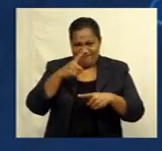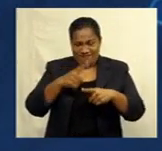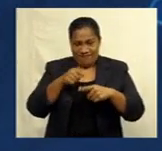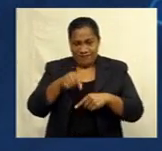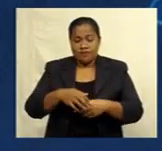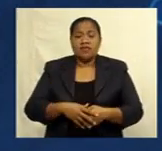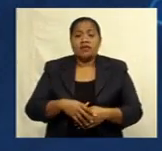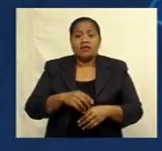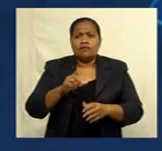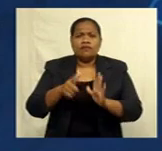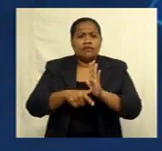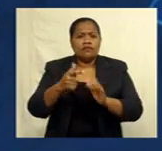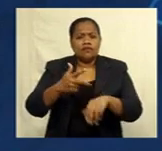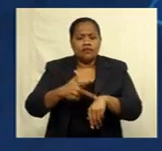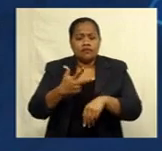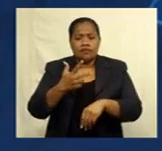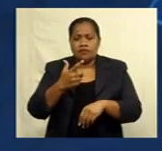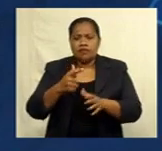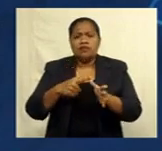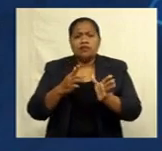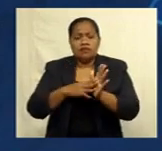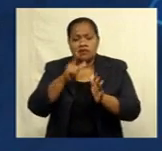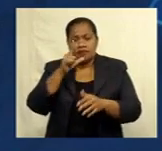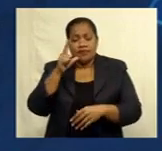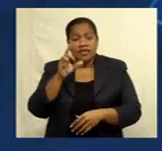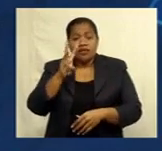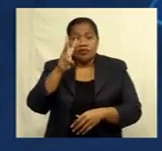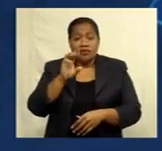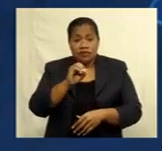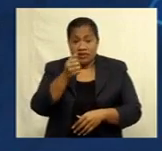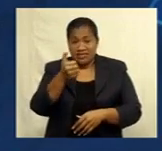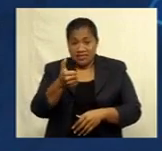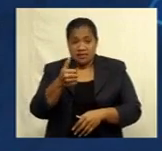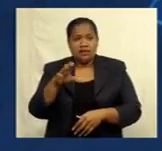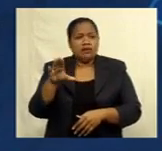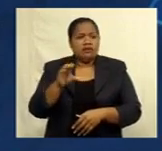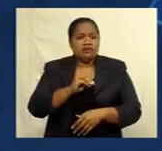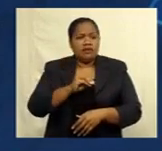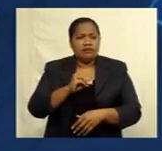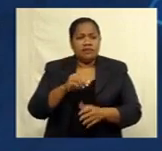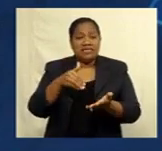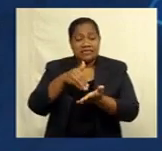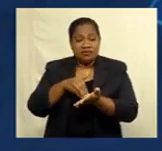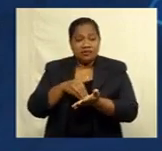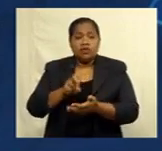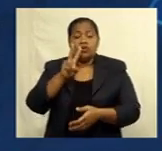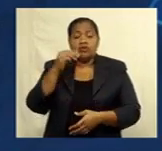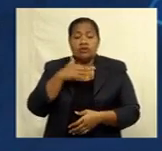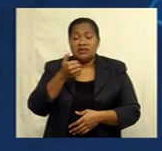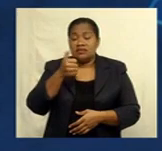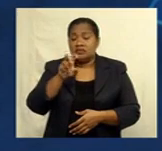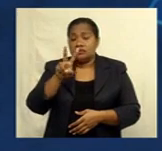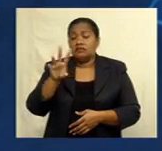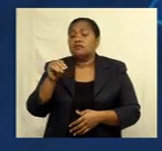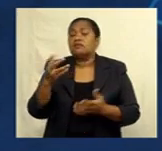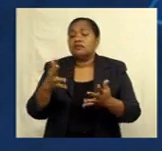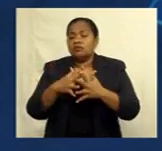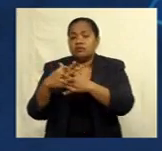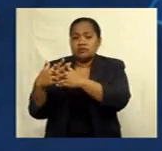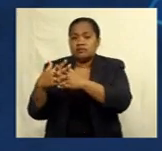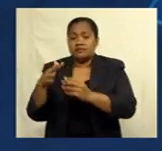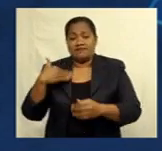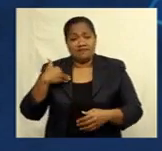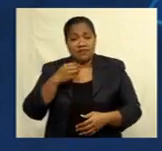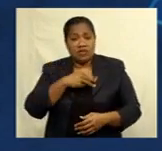a.m. yesterday. 306 cases are from the Central Division and 262 from the West. The Health Ministry